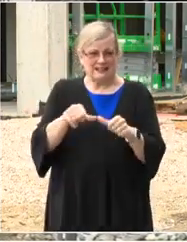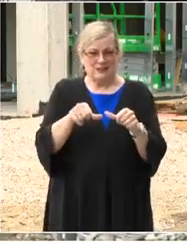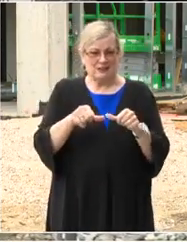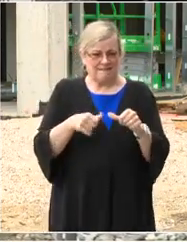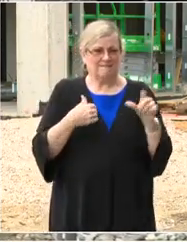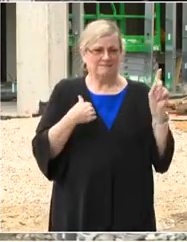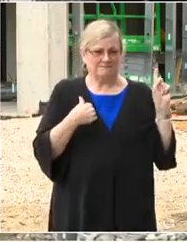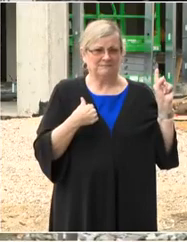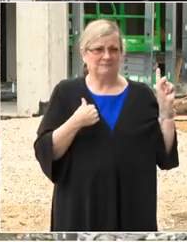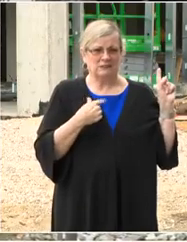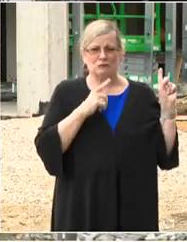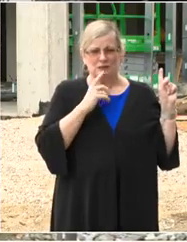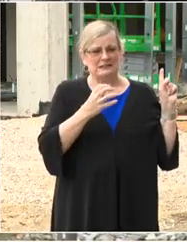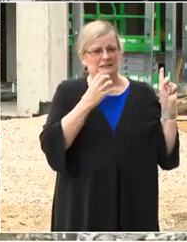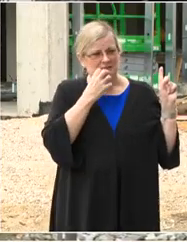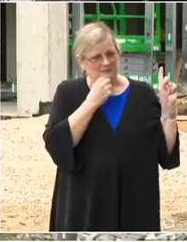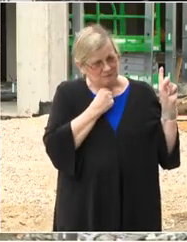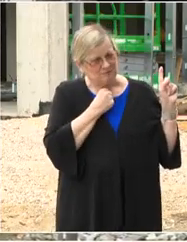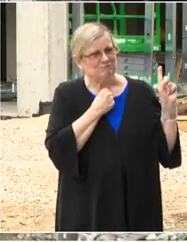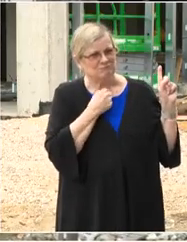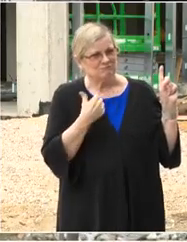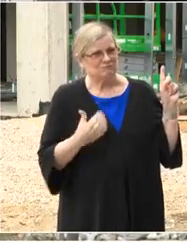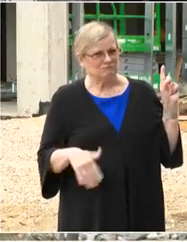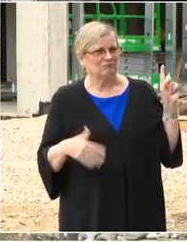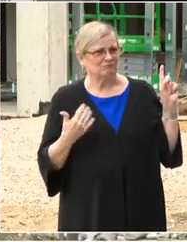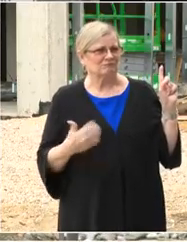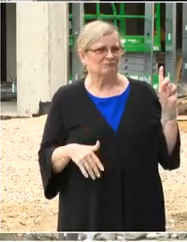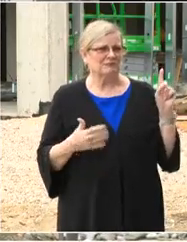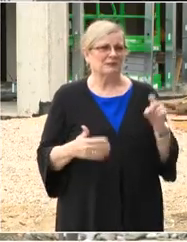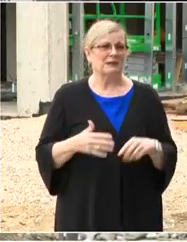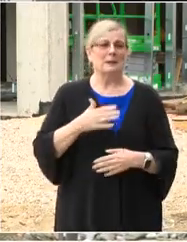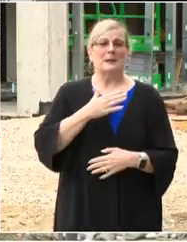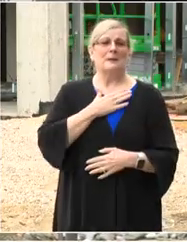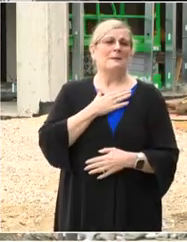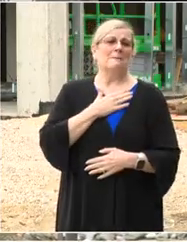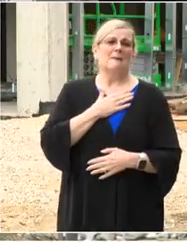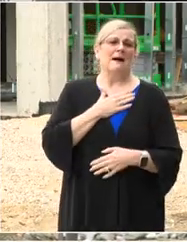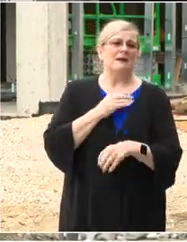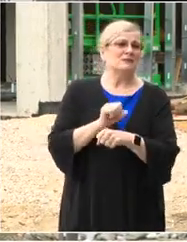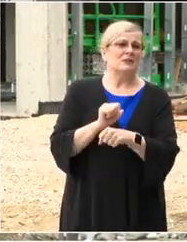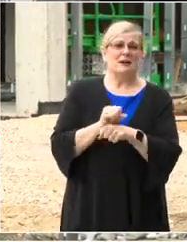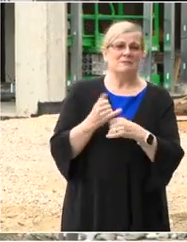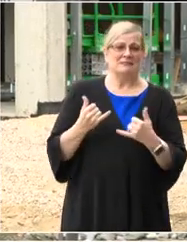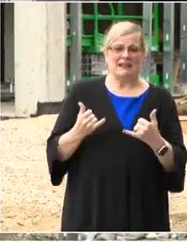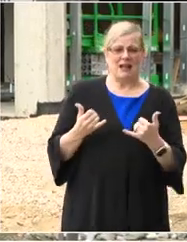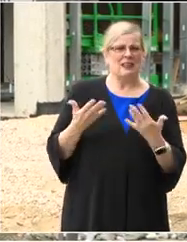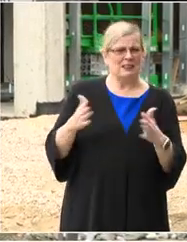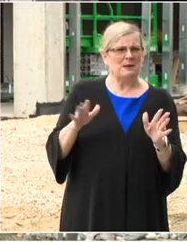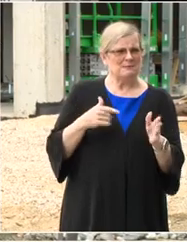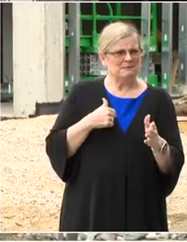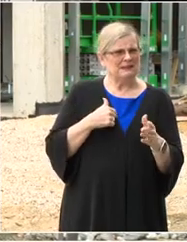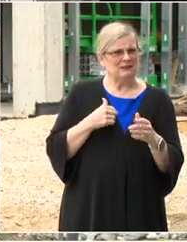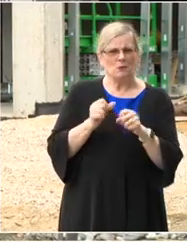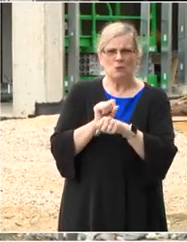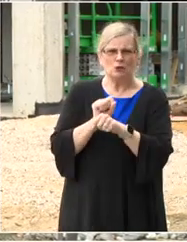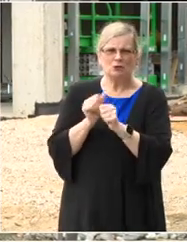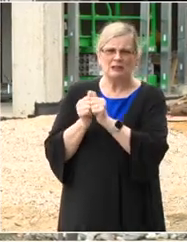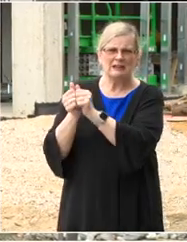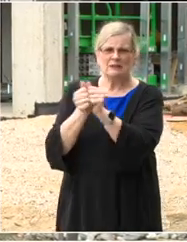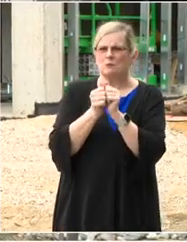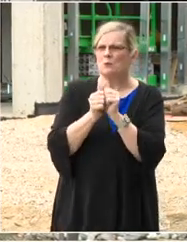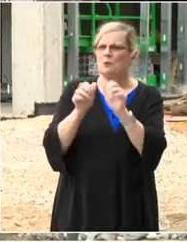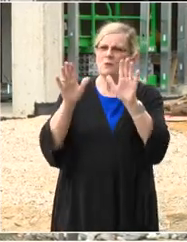So as deputy mayor, I get to serve with some great team members, and I want to say some thank yous. Bear with me because there are a